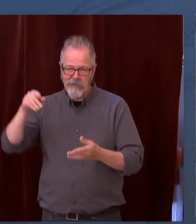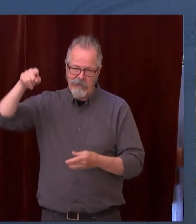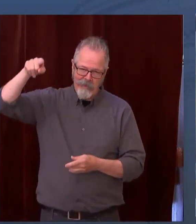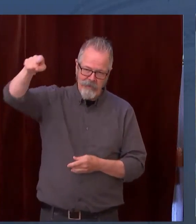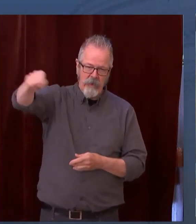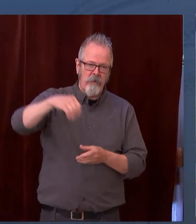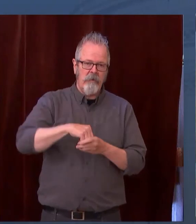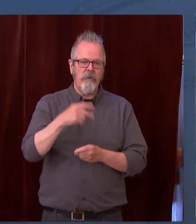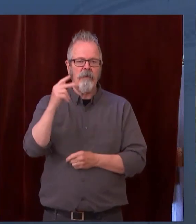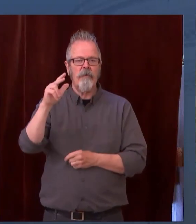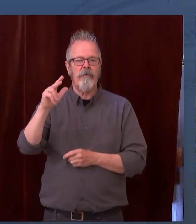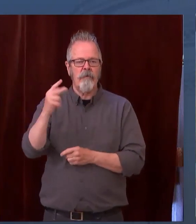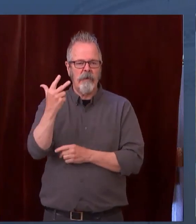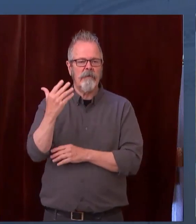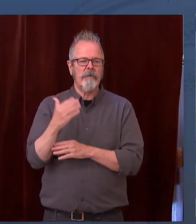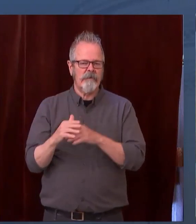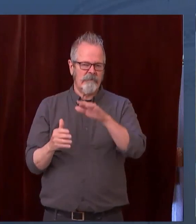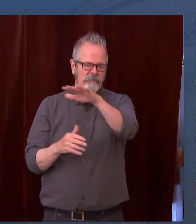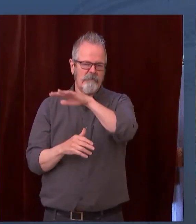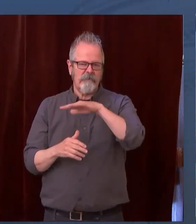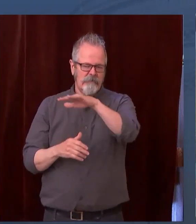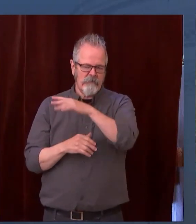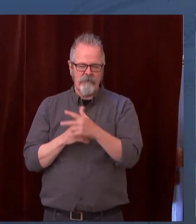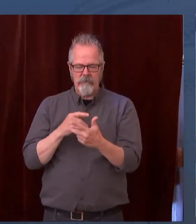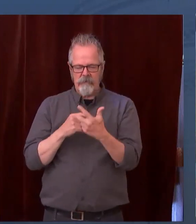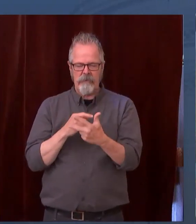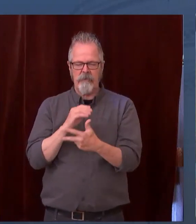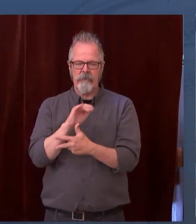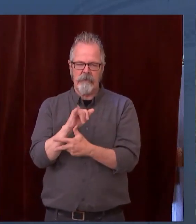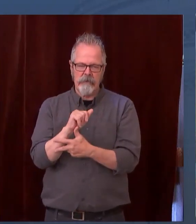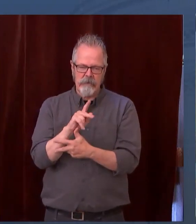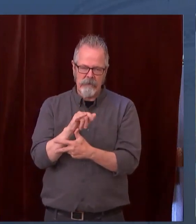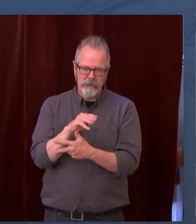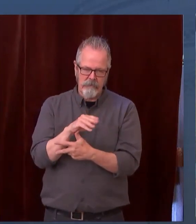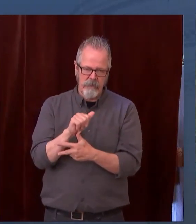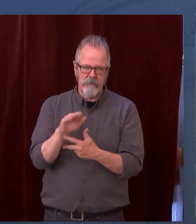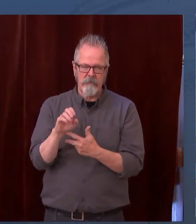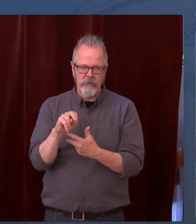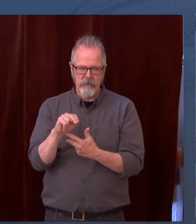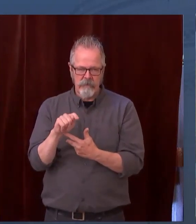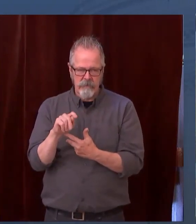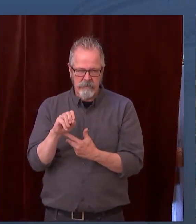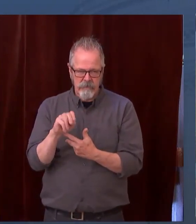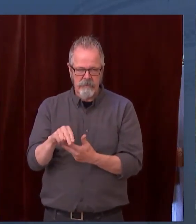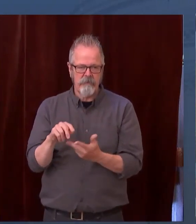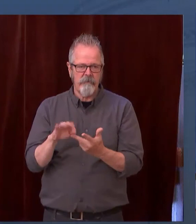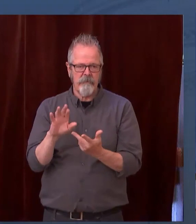businesses and their chambers, really anticipating this day coming.